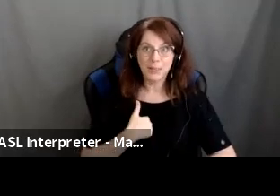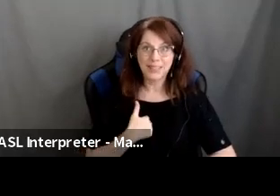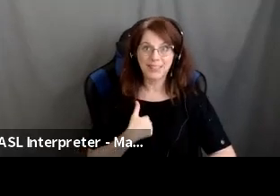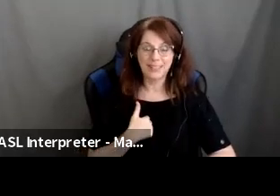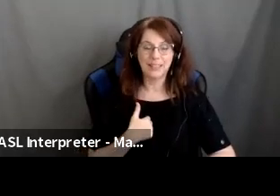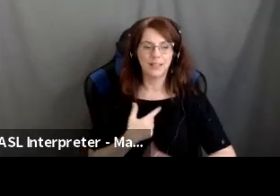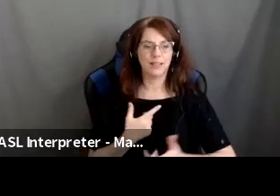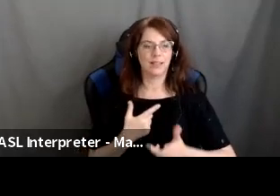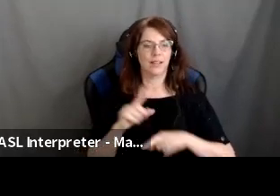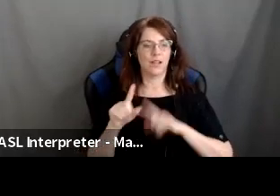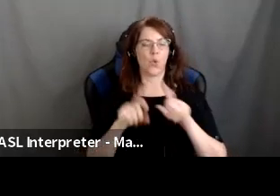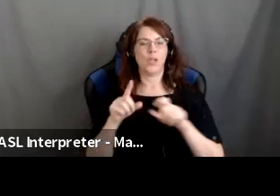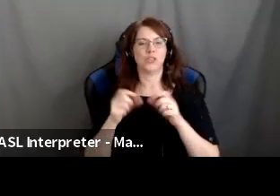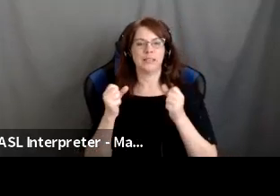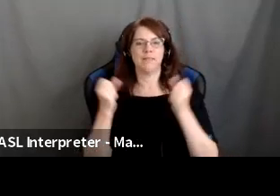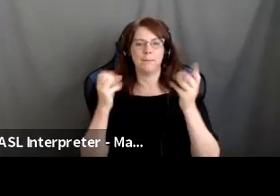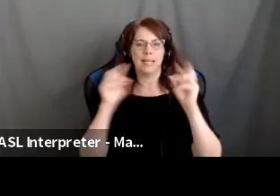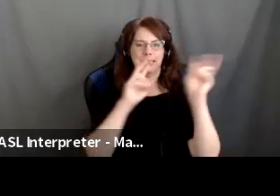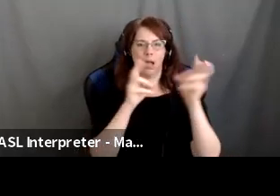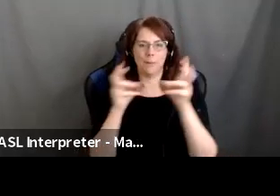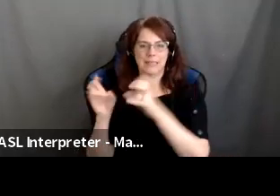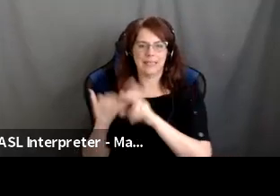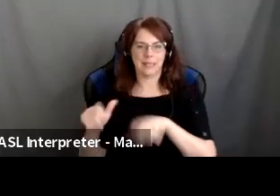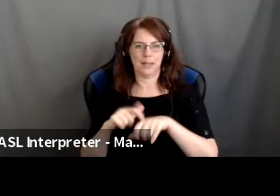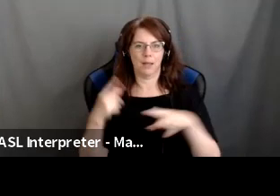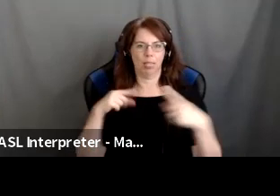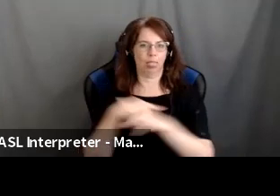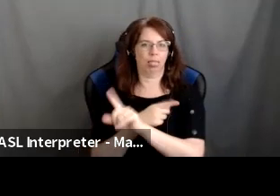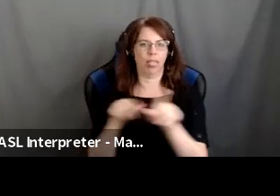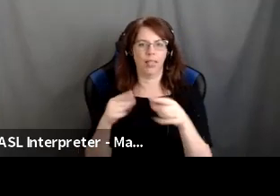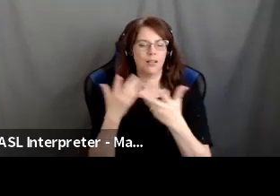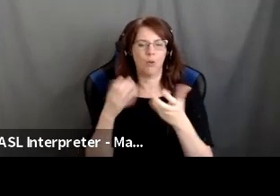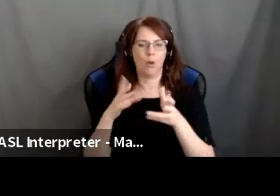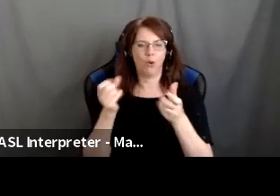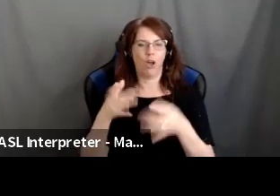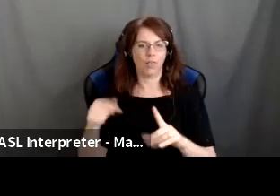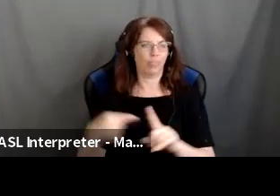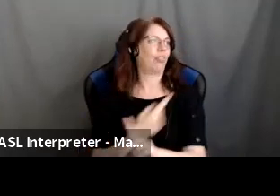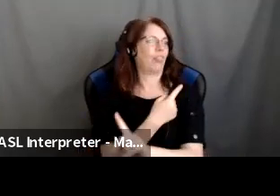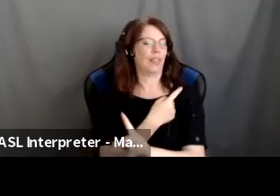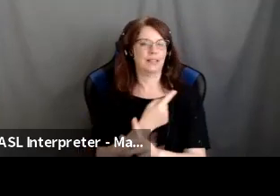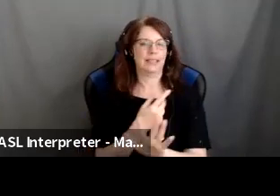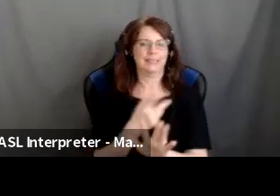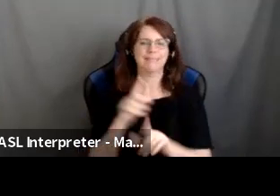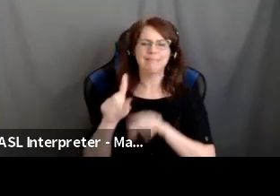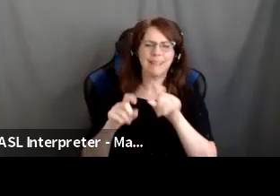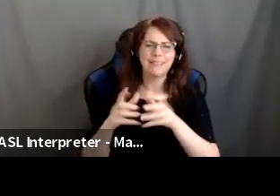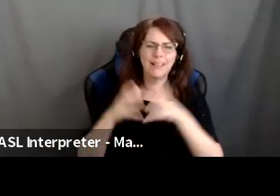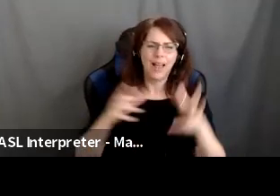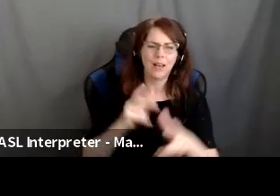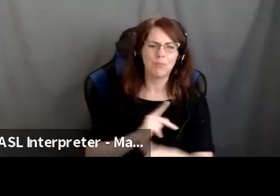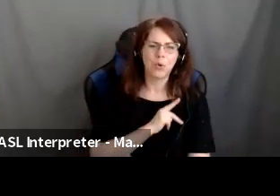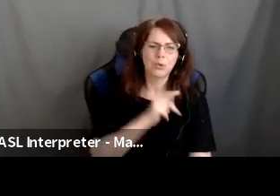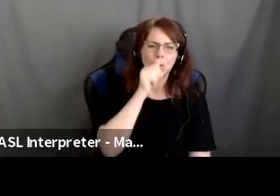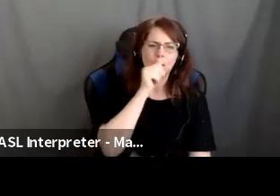Questions that approach multiple topics at once because you don't want to throw the interviewer off. And you don't want to ask too much personal information about the